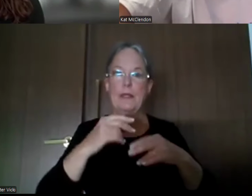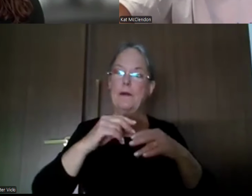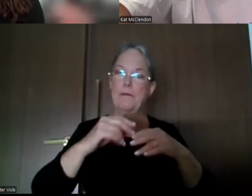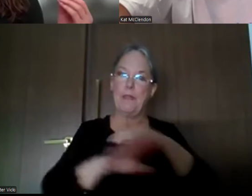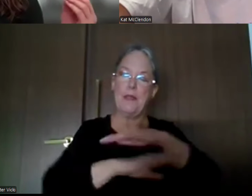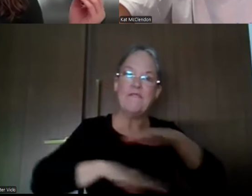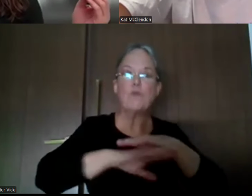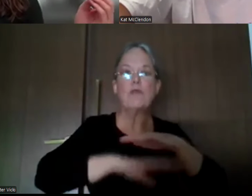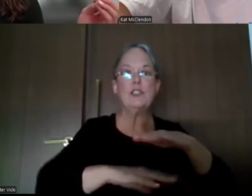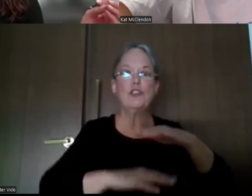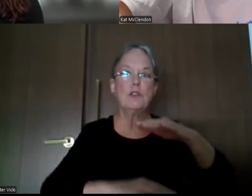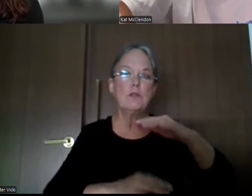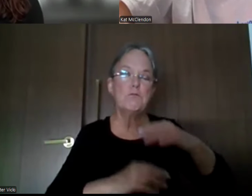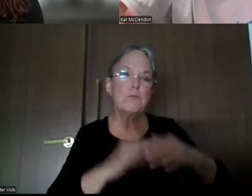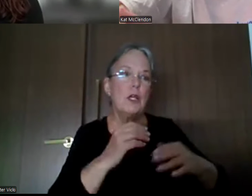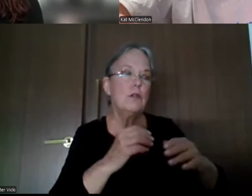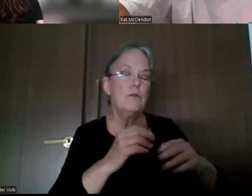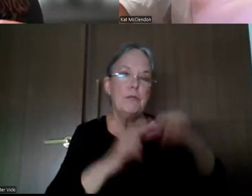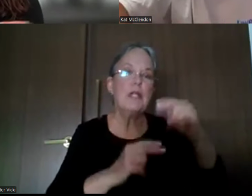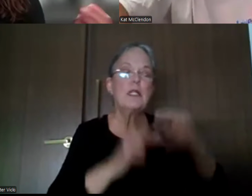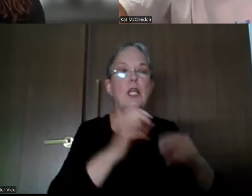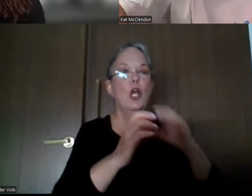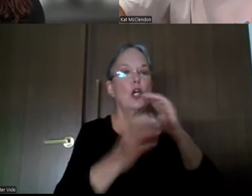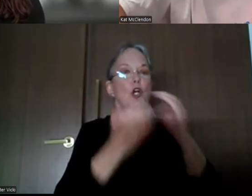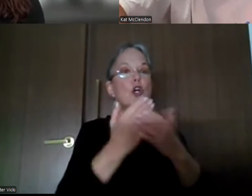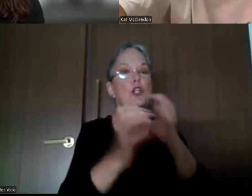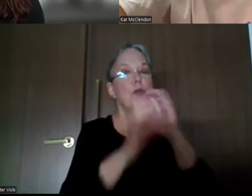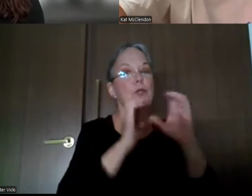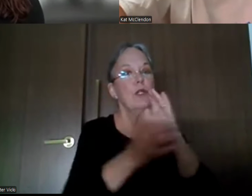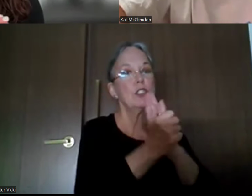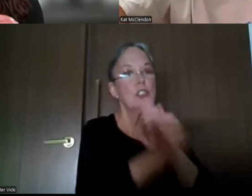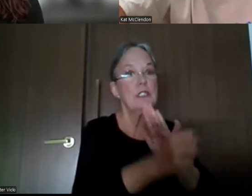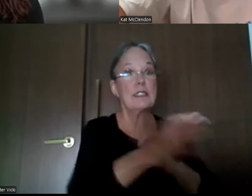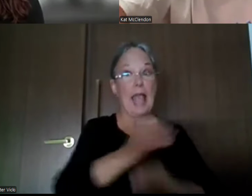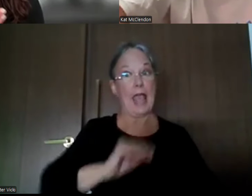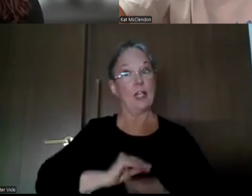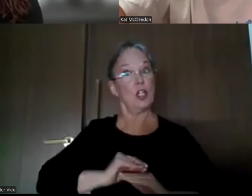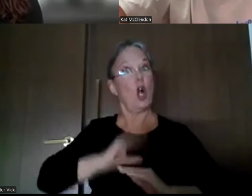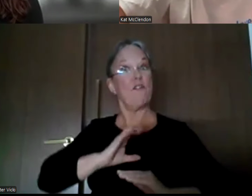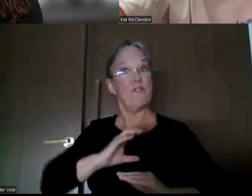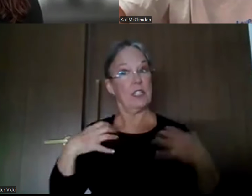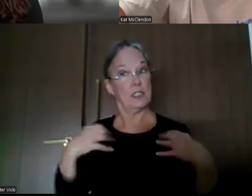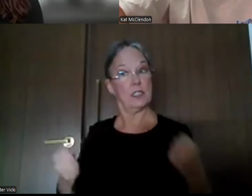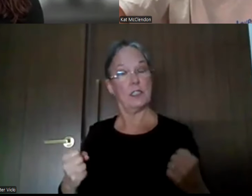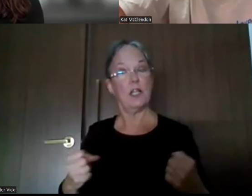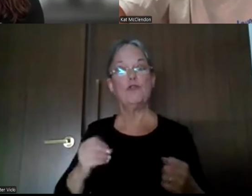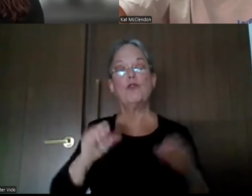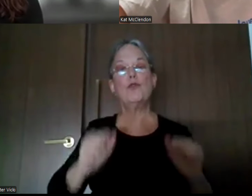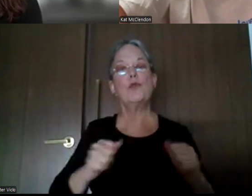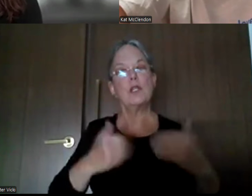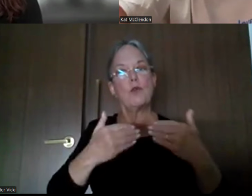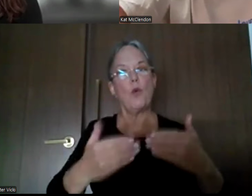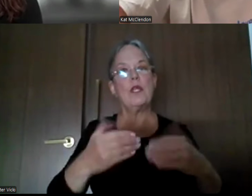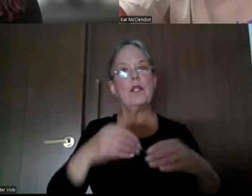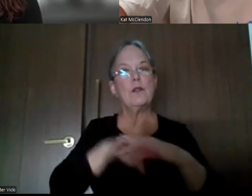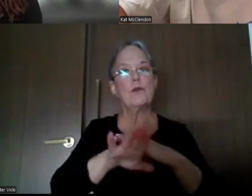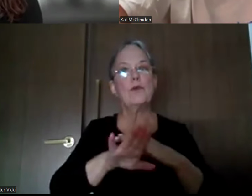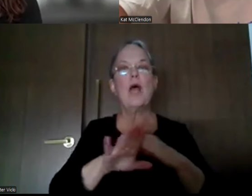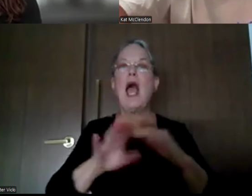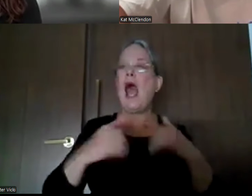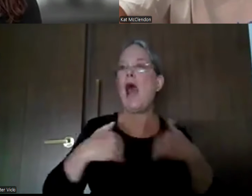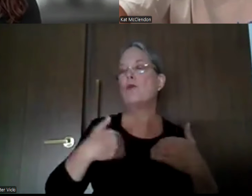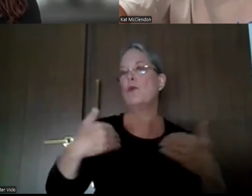good communication skills and self-confidence so much earlier on so that you can build into, how do we have healthy